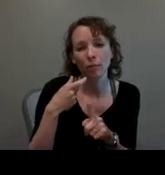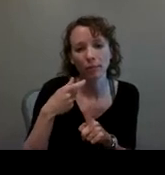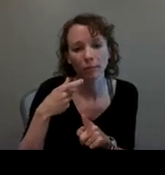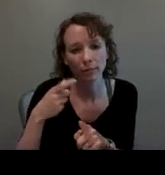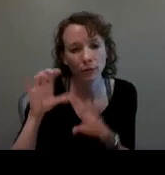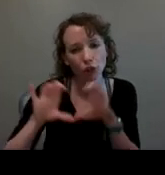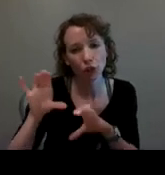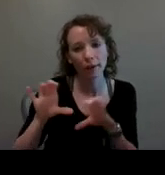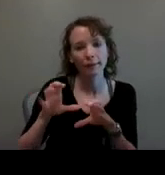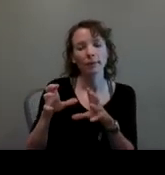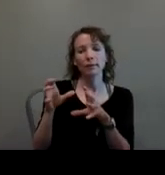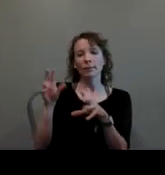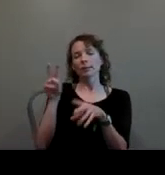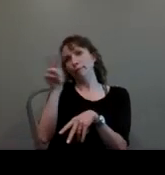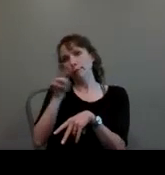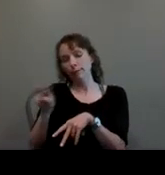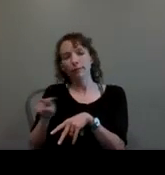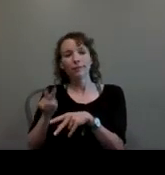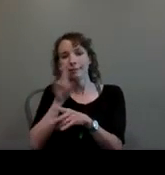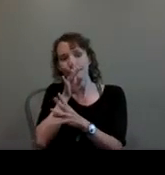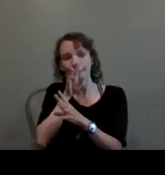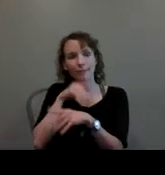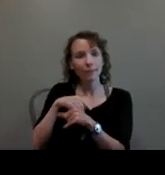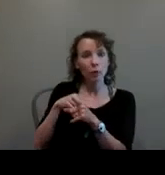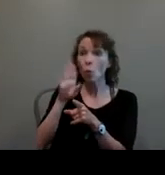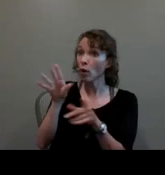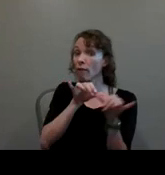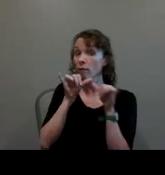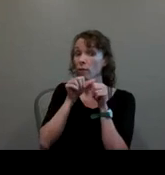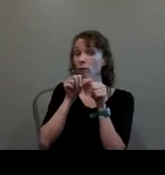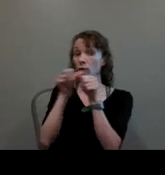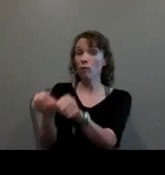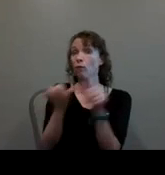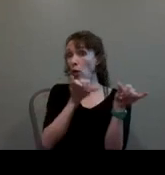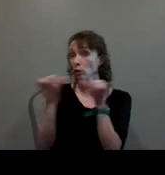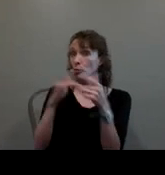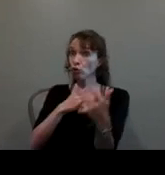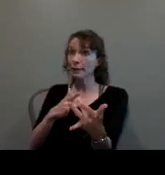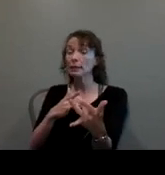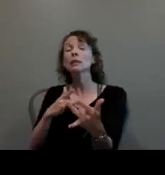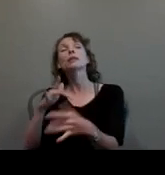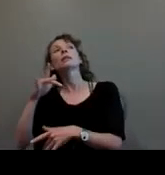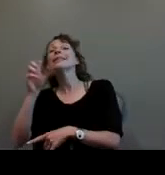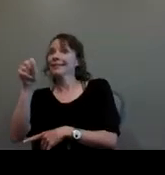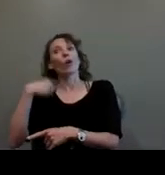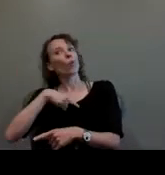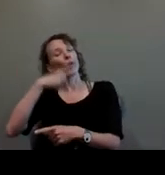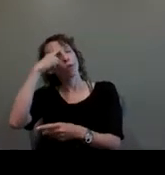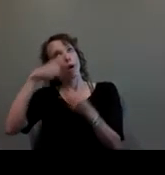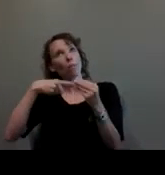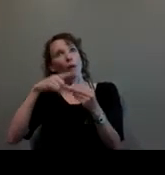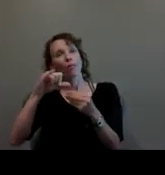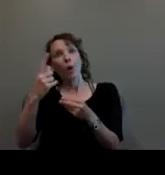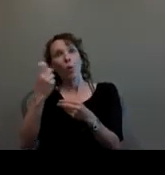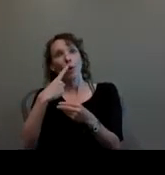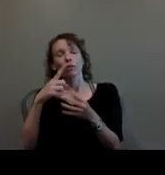mutational trends? Yeah, I think, yeah, this is, we've actually thought about this question